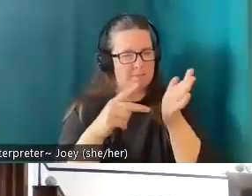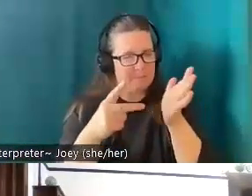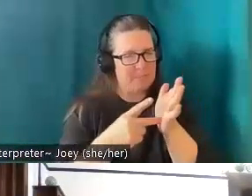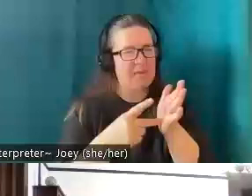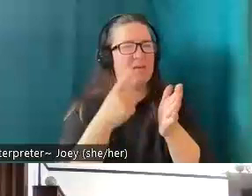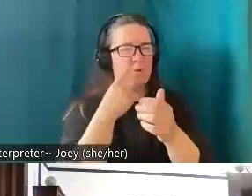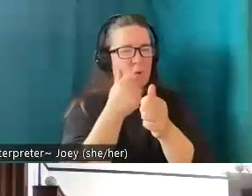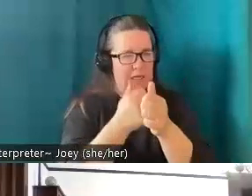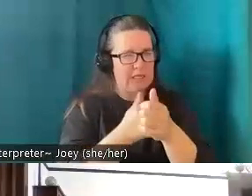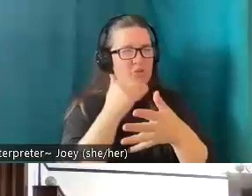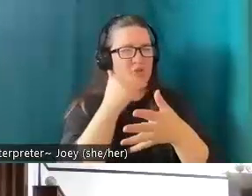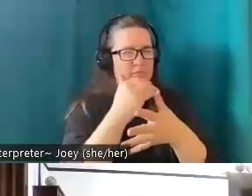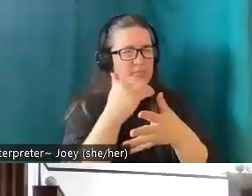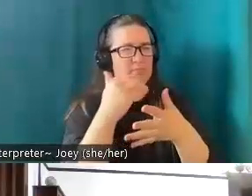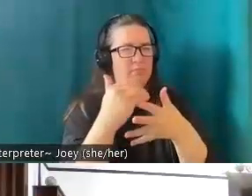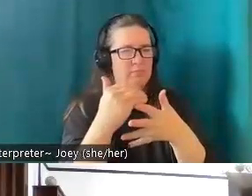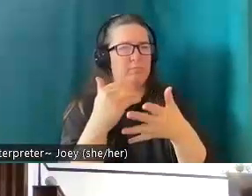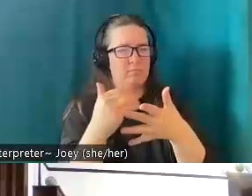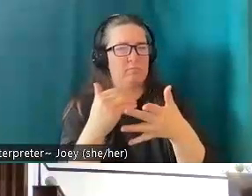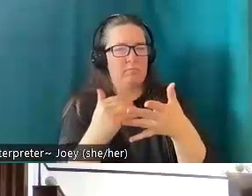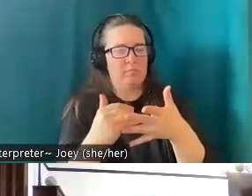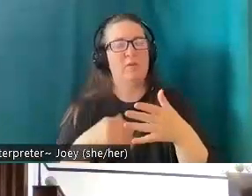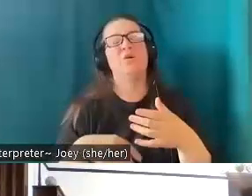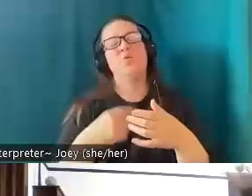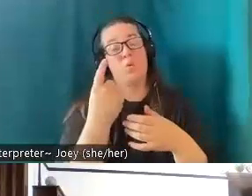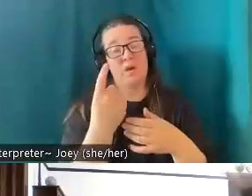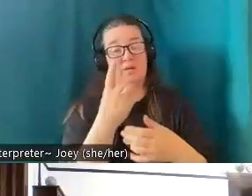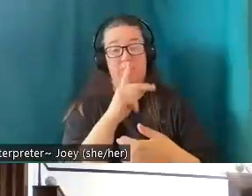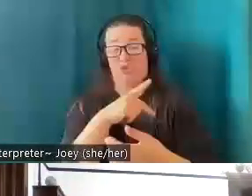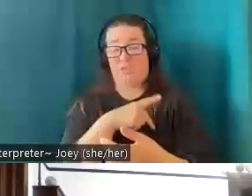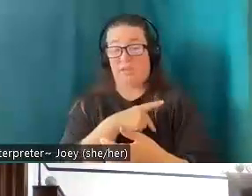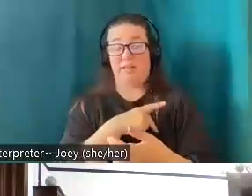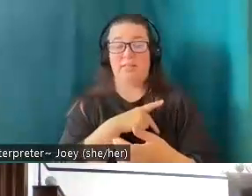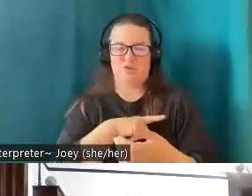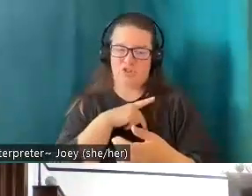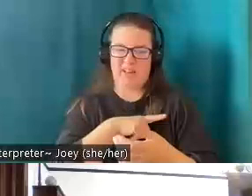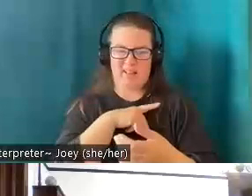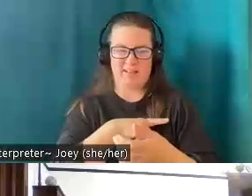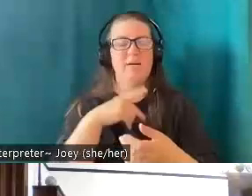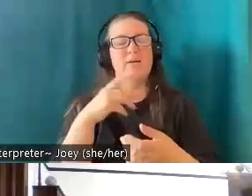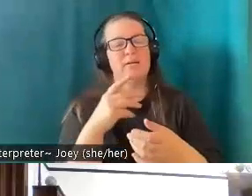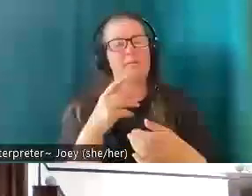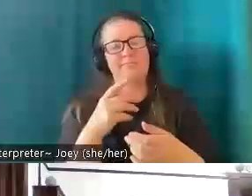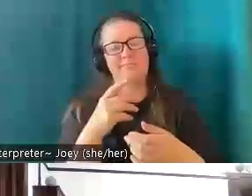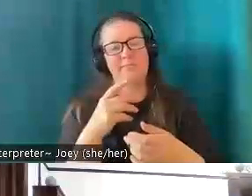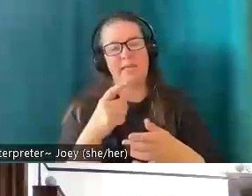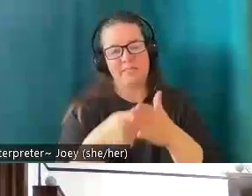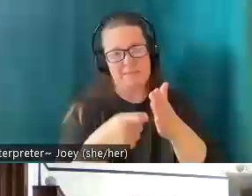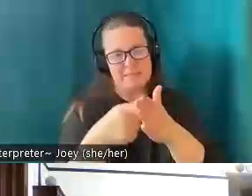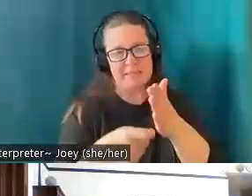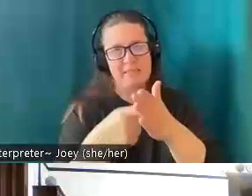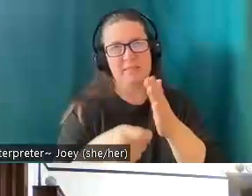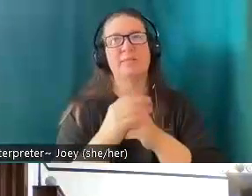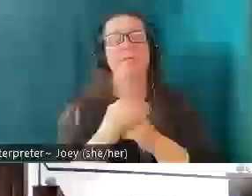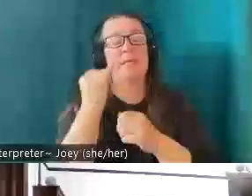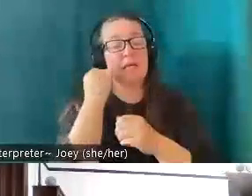do want to mention is personnel expenses. If your organization has paid staff, this would apply to you. Personnel expenses will